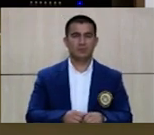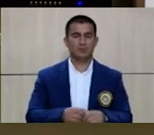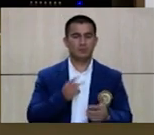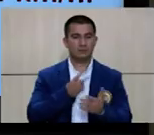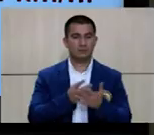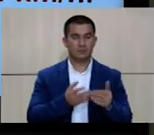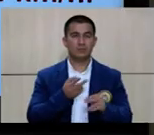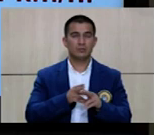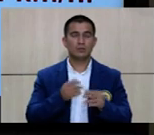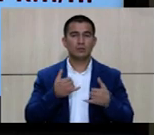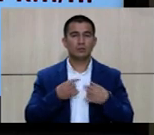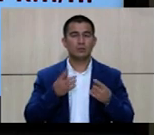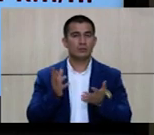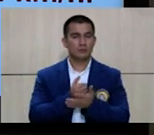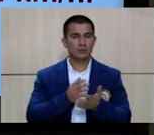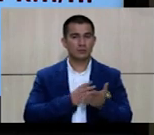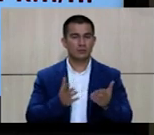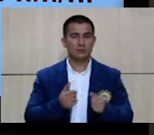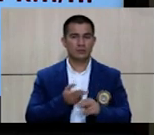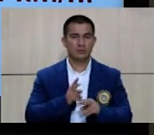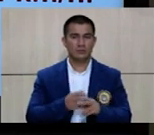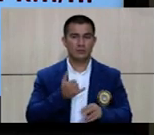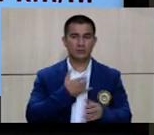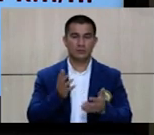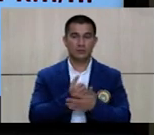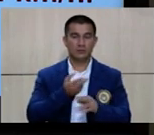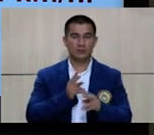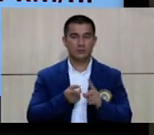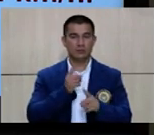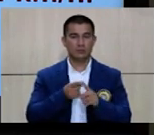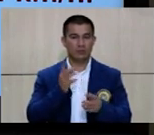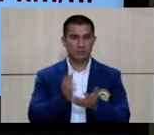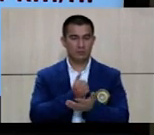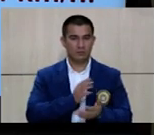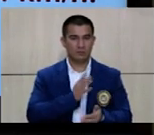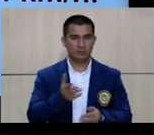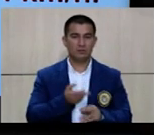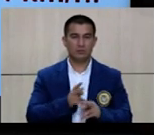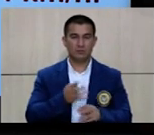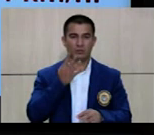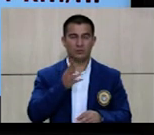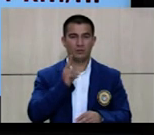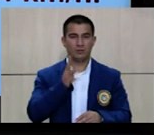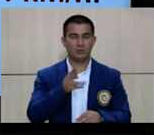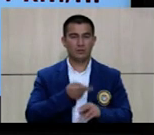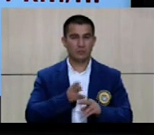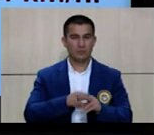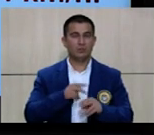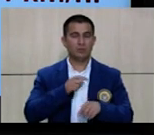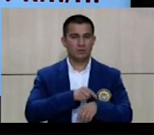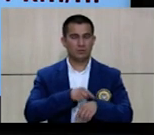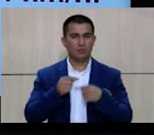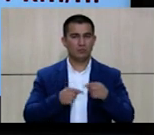biz nima topdik? Biz tezlikni topdik. Tezligimiz 4 km soat bo'lishi